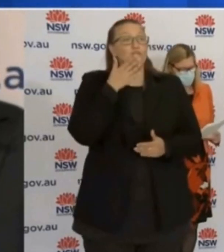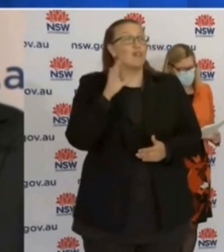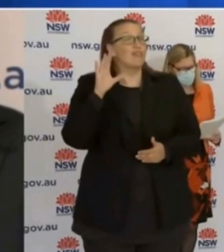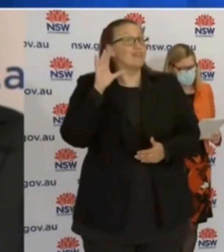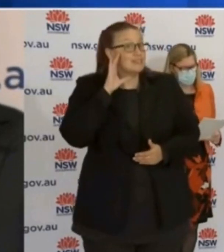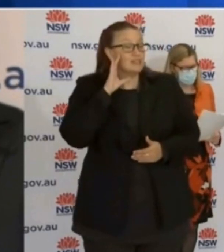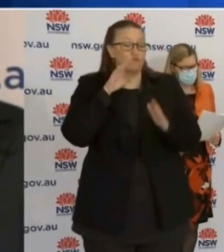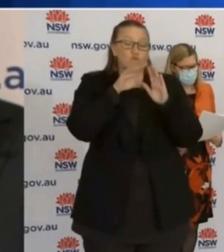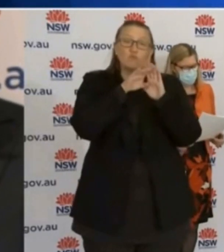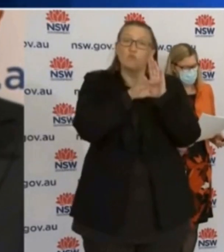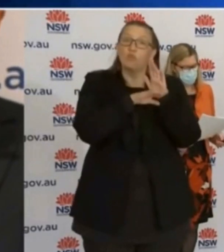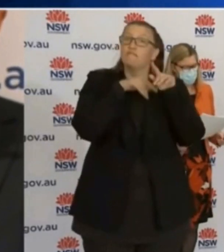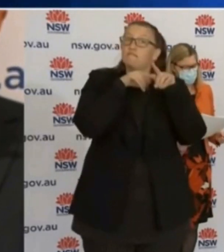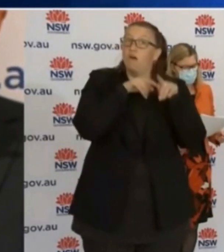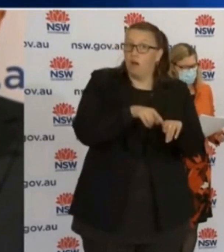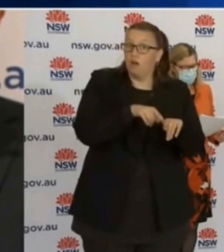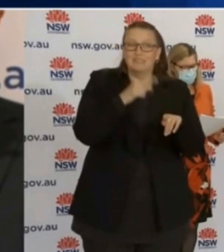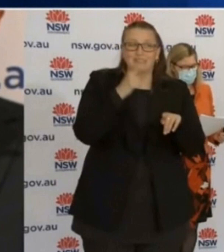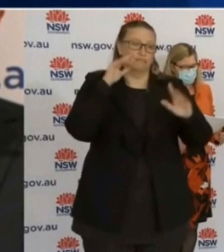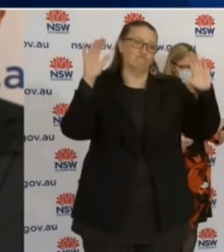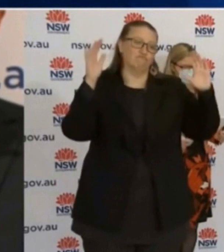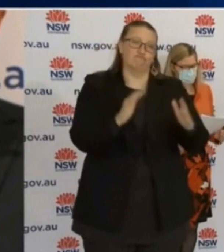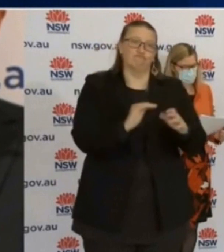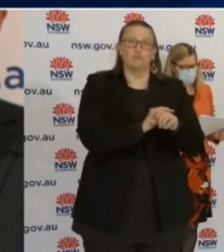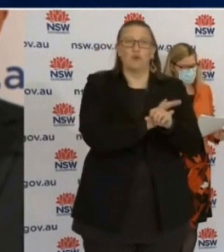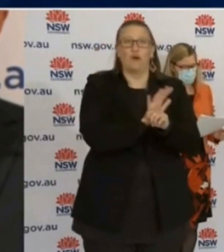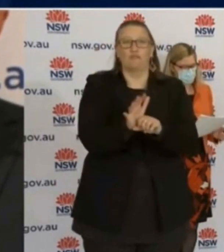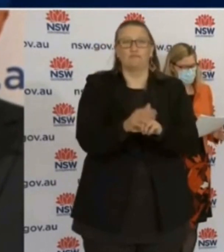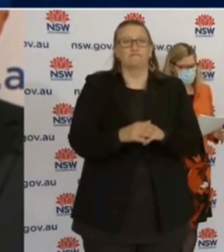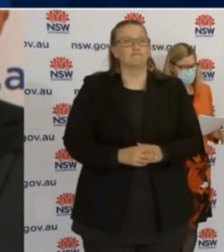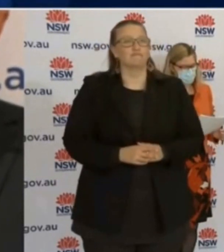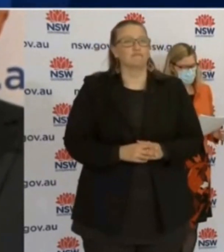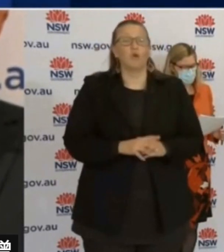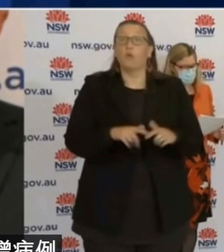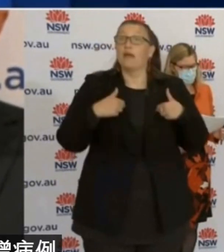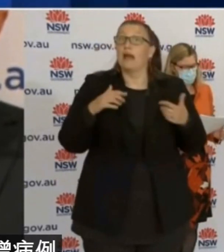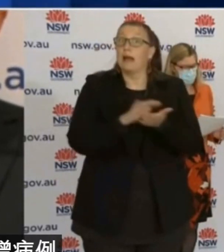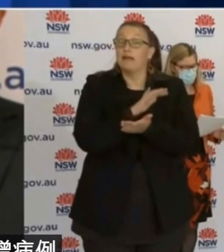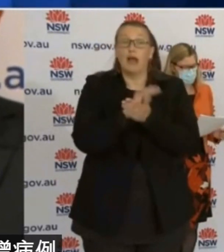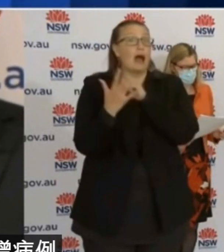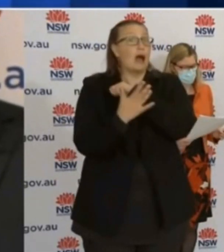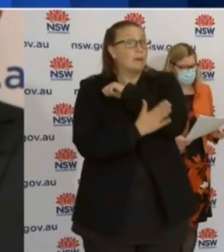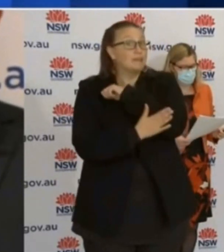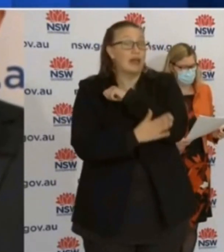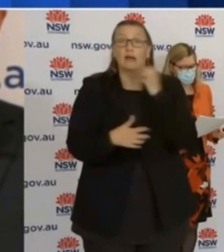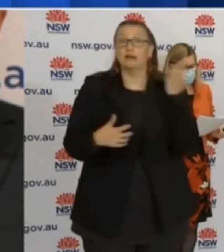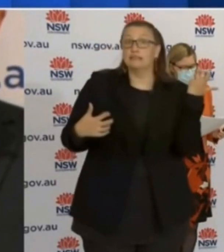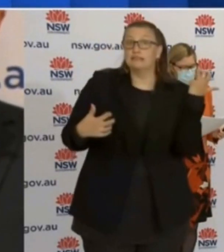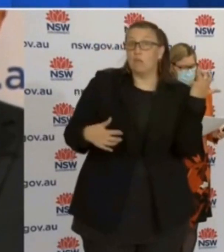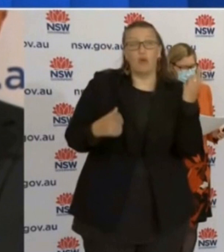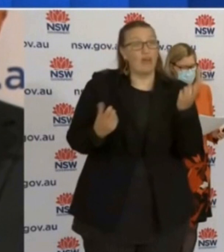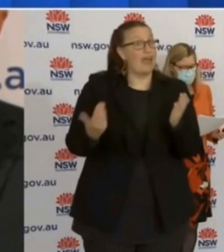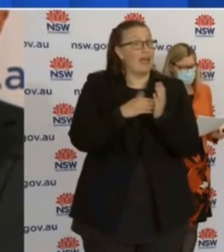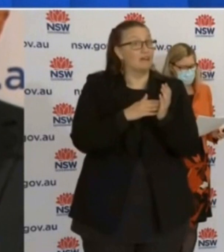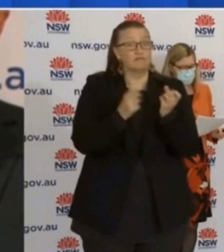local government area. Pleasingly, there are no additional cases in Armidale, no additional cases in Tamworth, and the North Coast